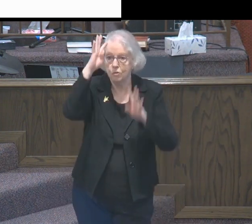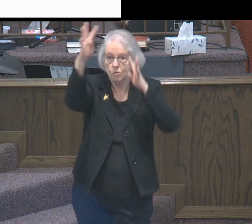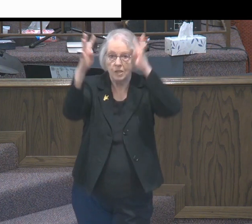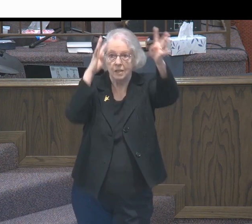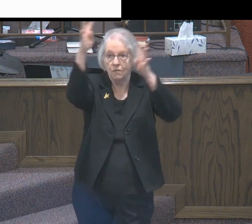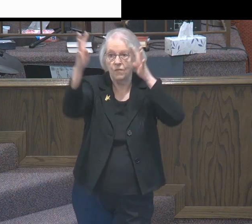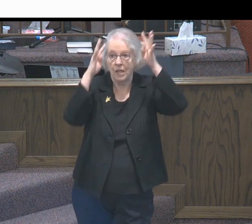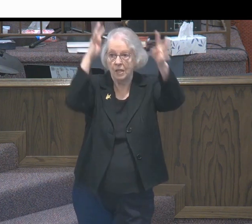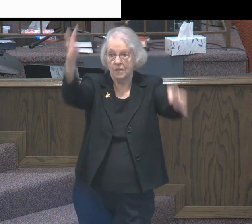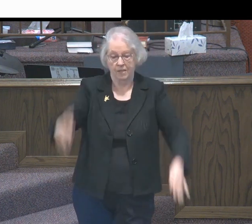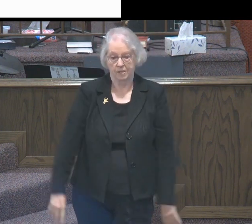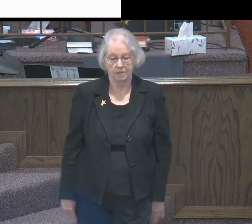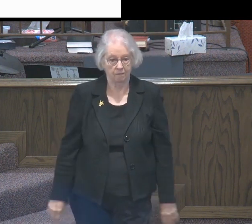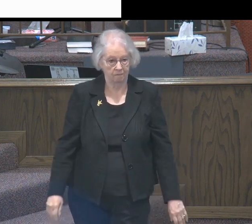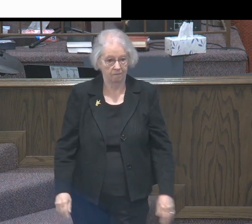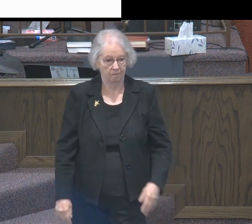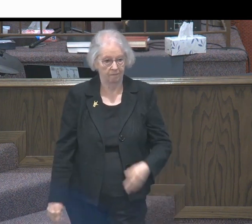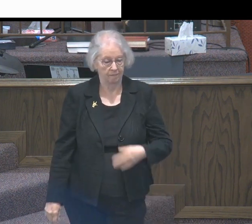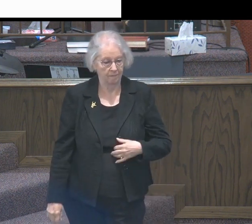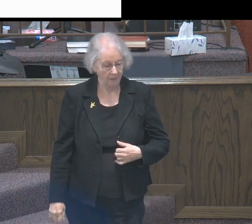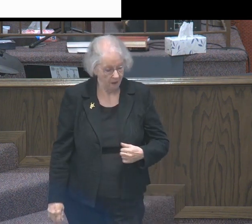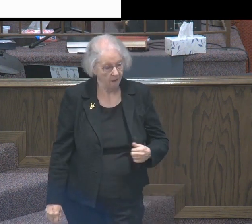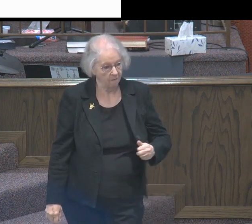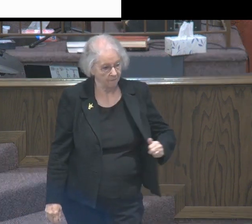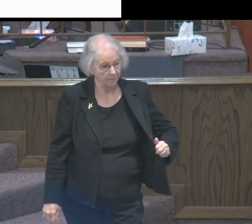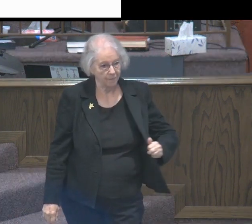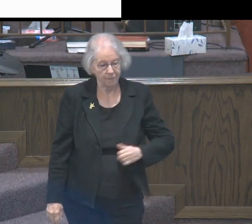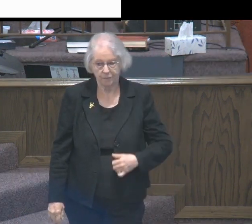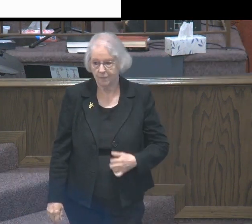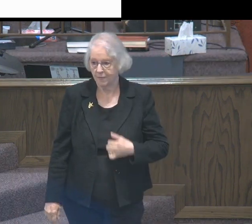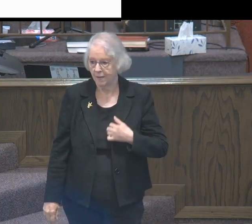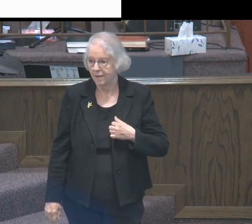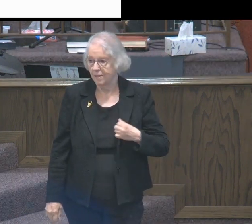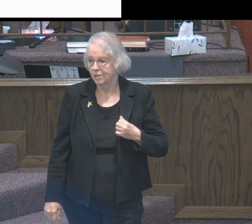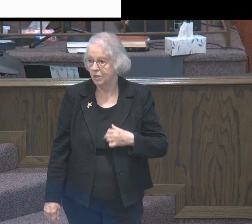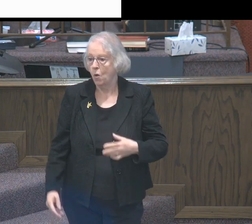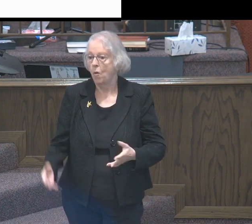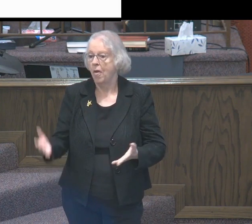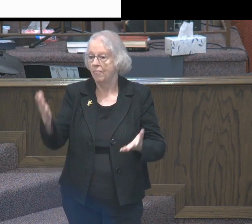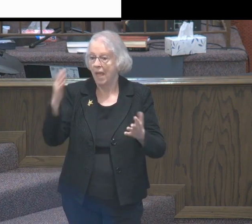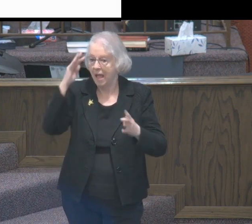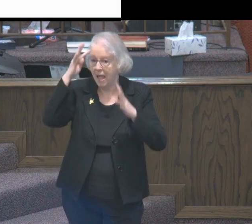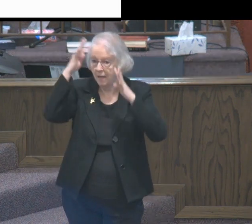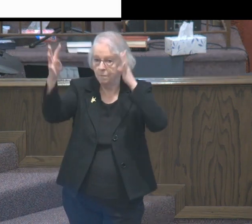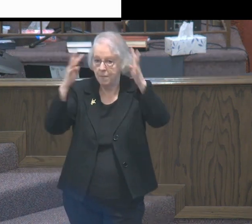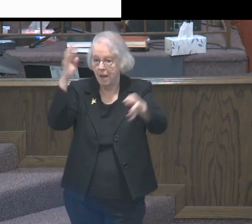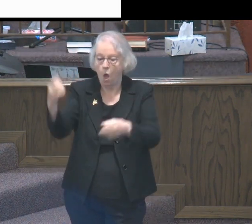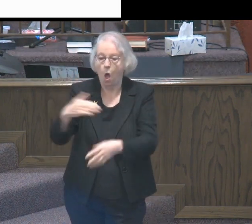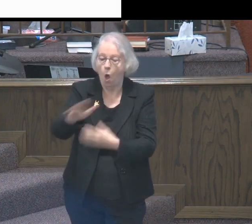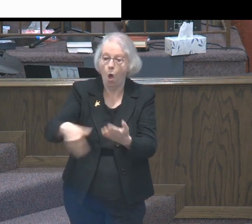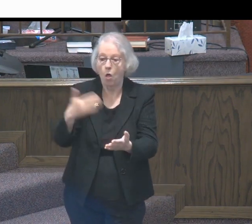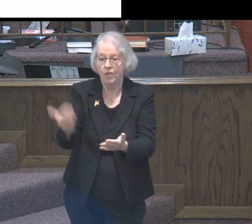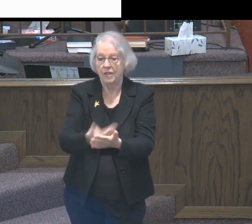who curses father or mother, let him be put to death." It's about to get serious here